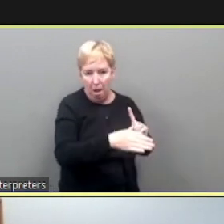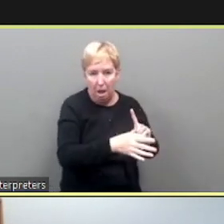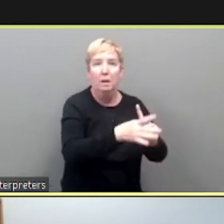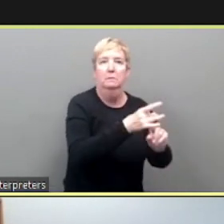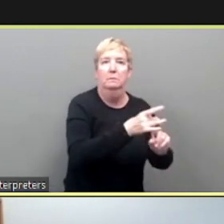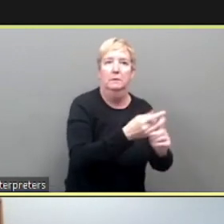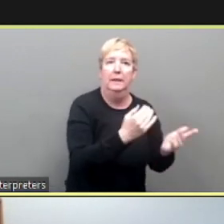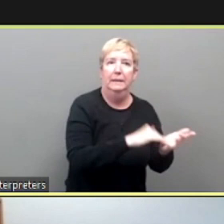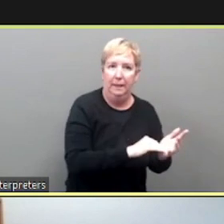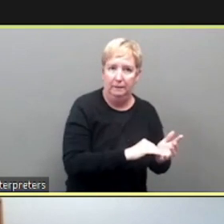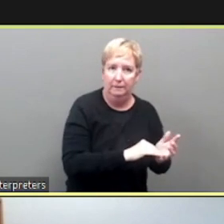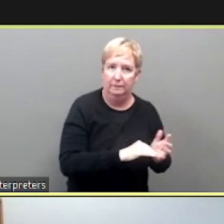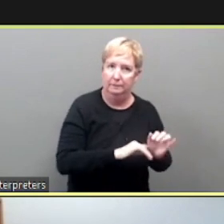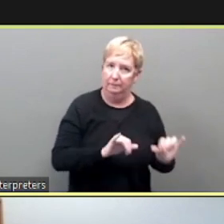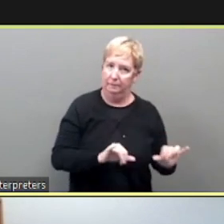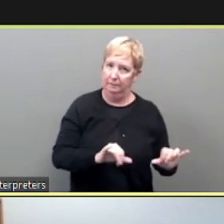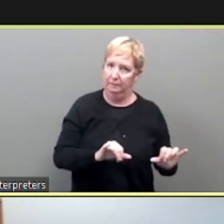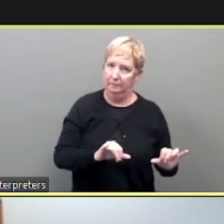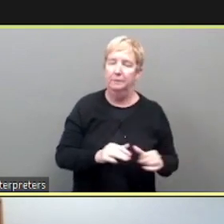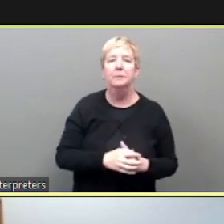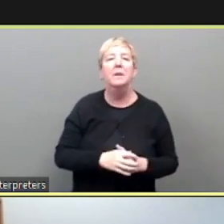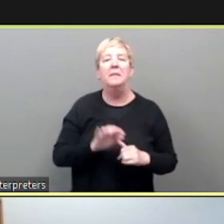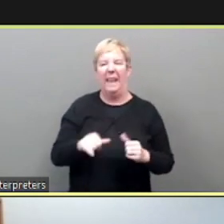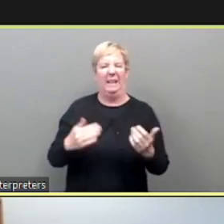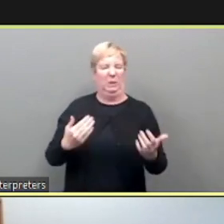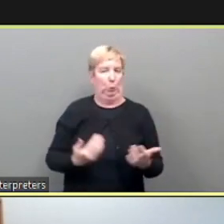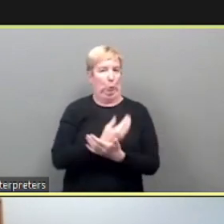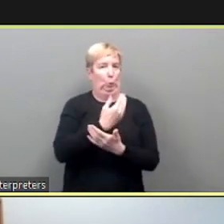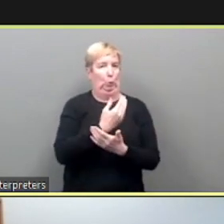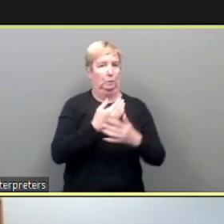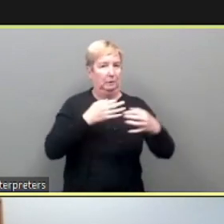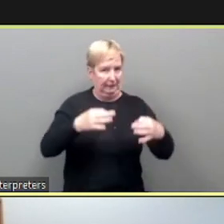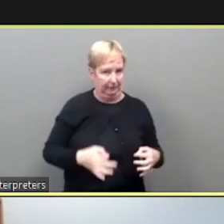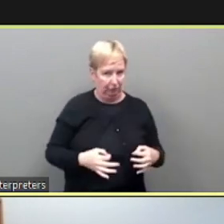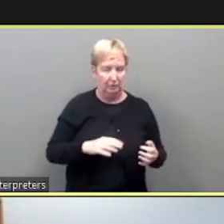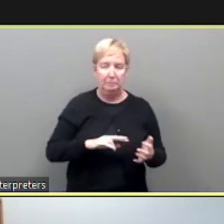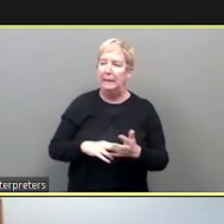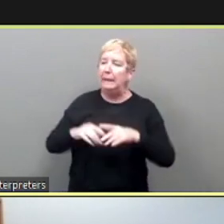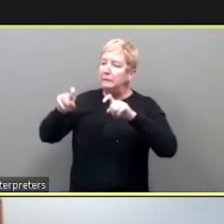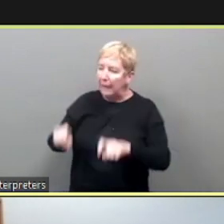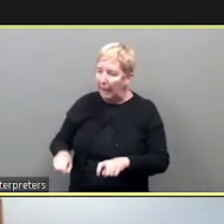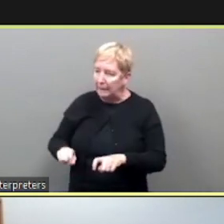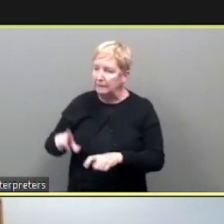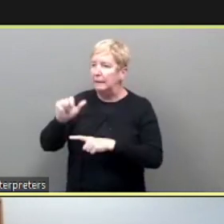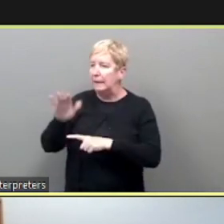virus that causes COVID-19. So this is a laboratory confirmed